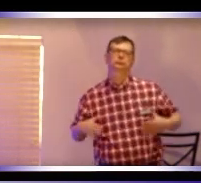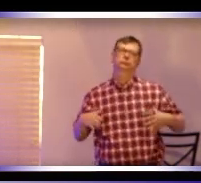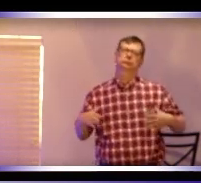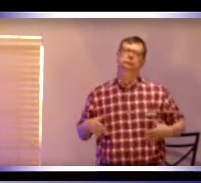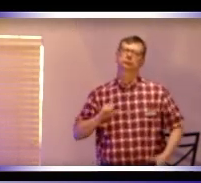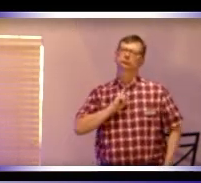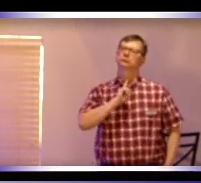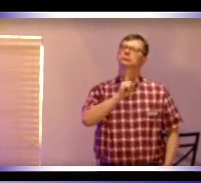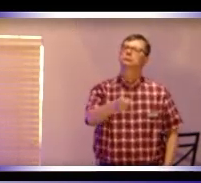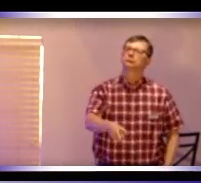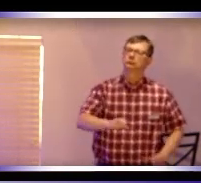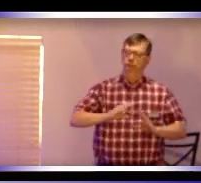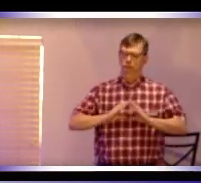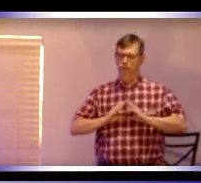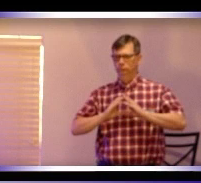gift.